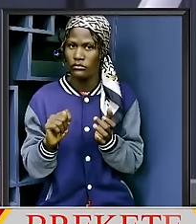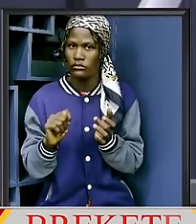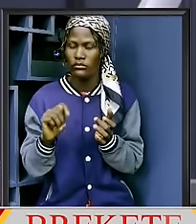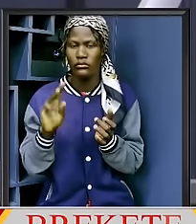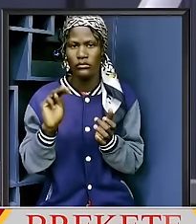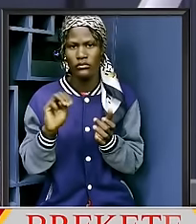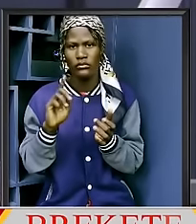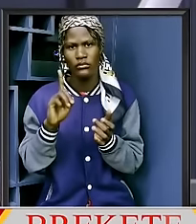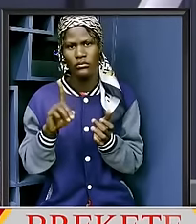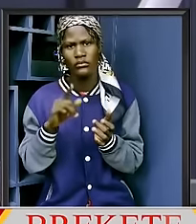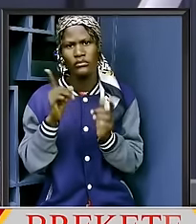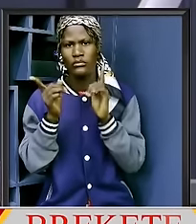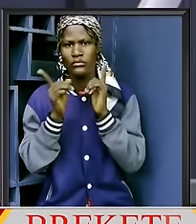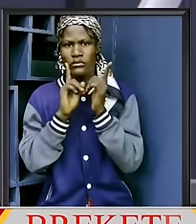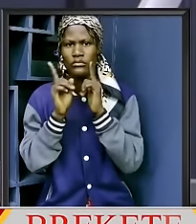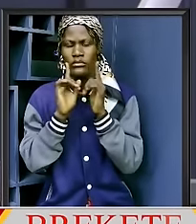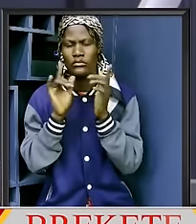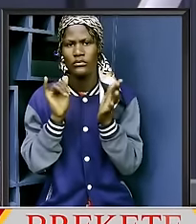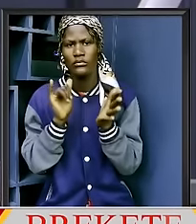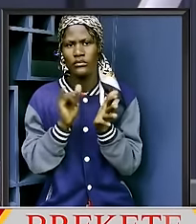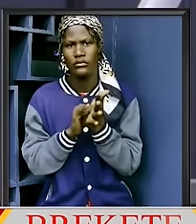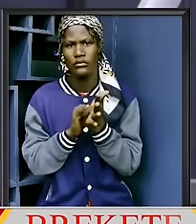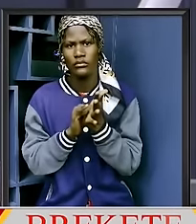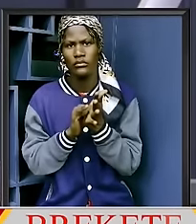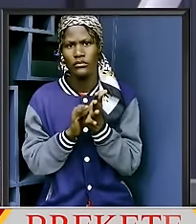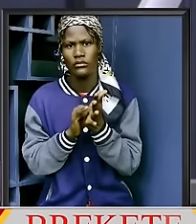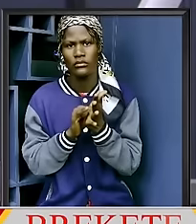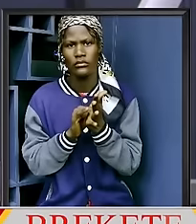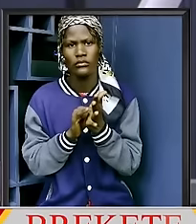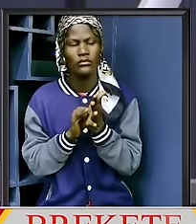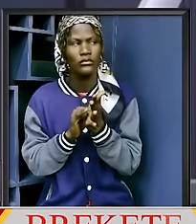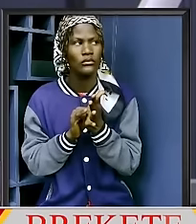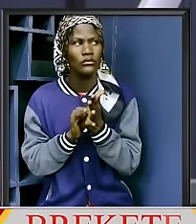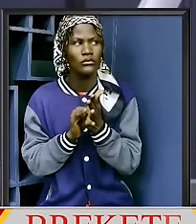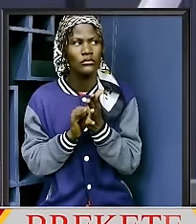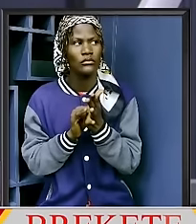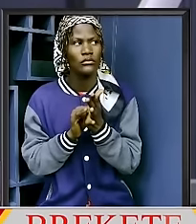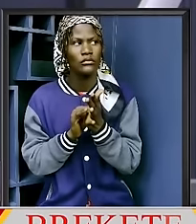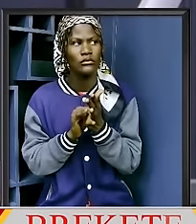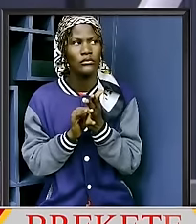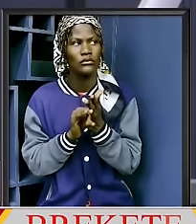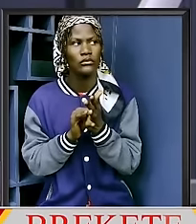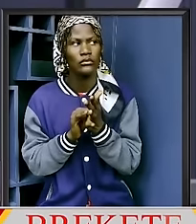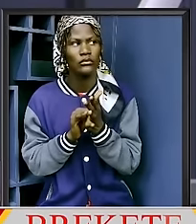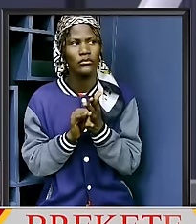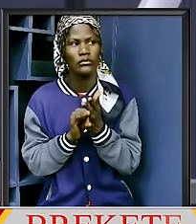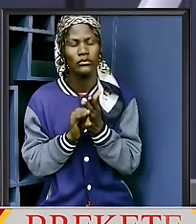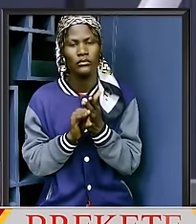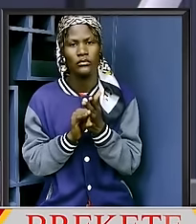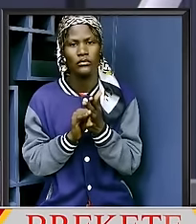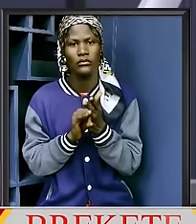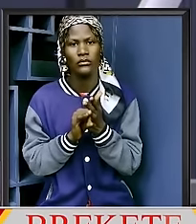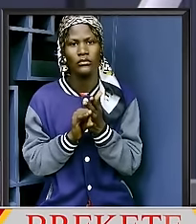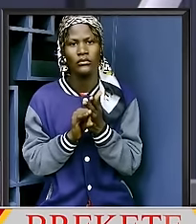say, you can't one whip one sentiment. The kind sentiment where